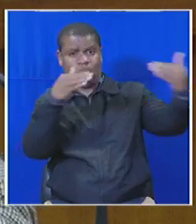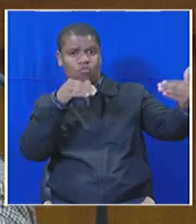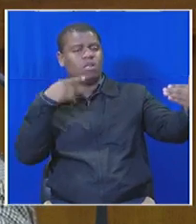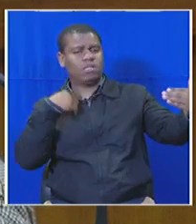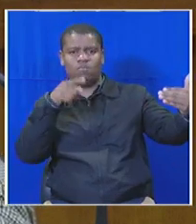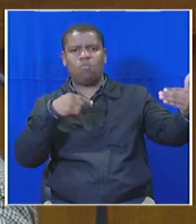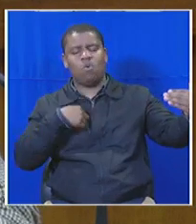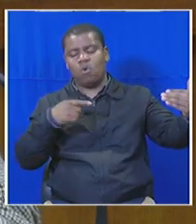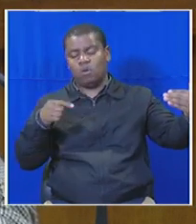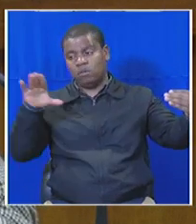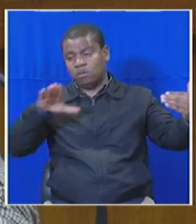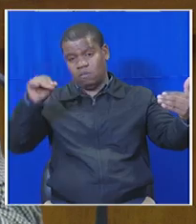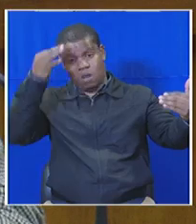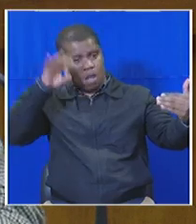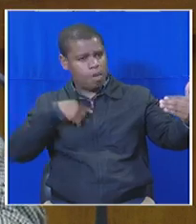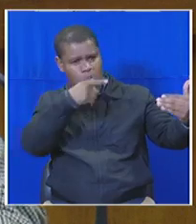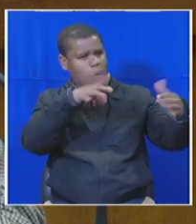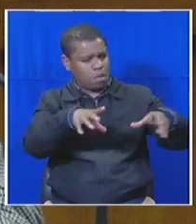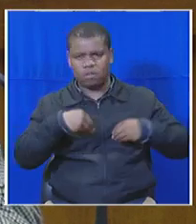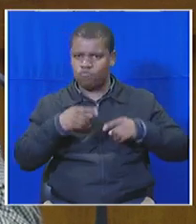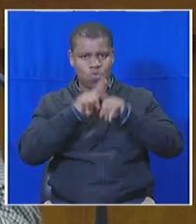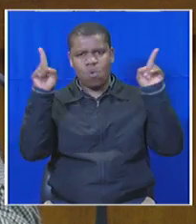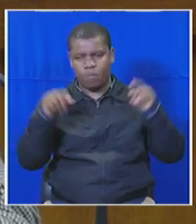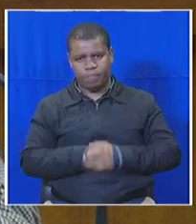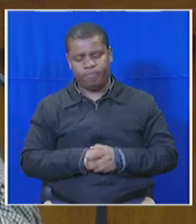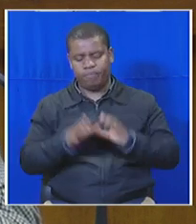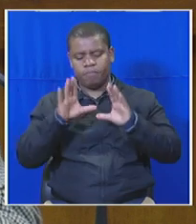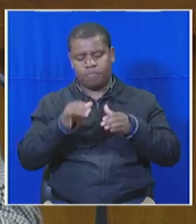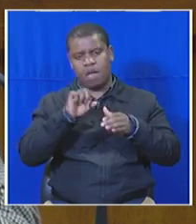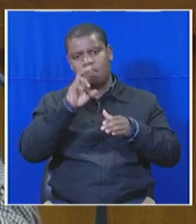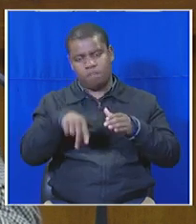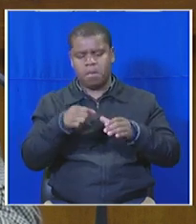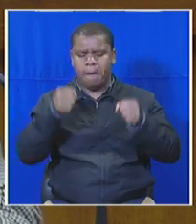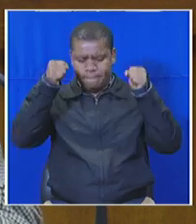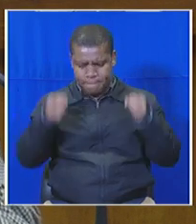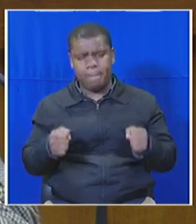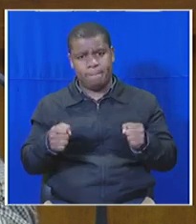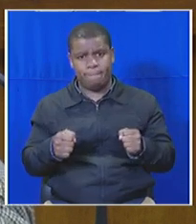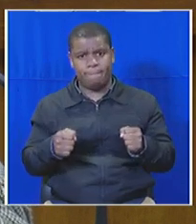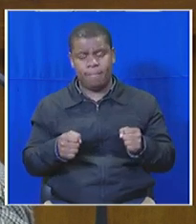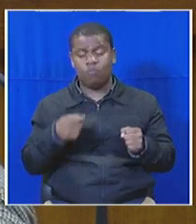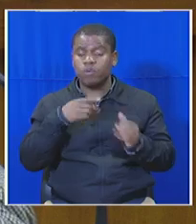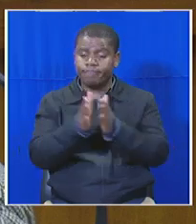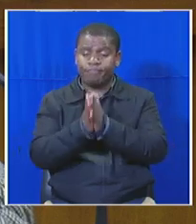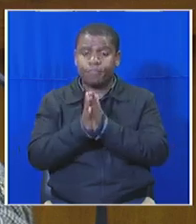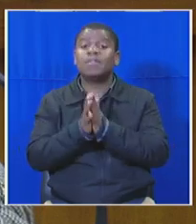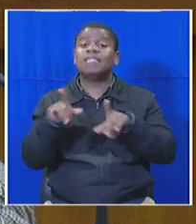not be allowed to gain traction. The Inkatha Freedom Party resolutely calls, as we have in the past, for the establishment